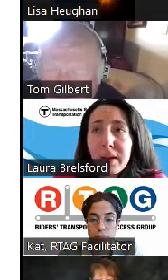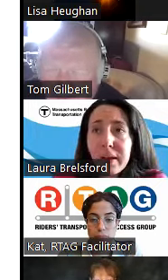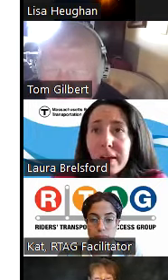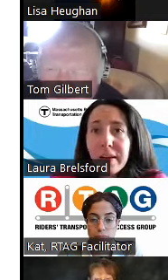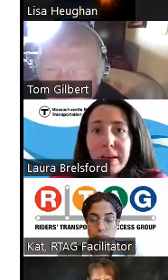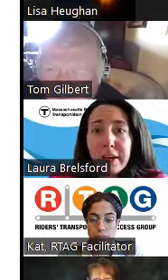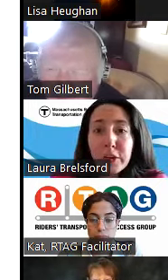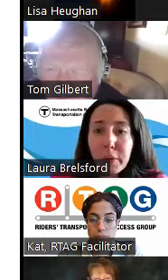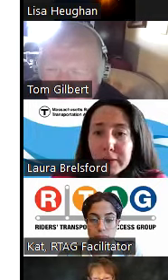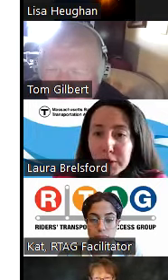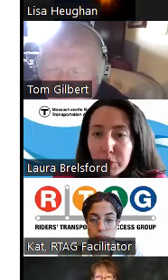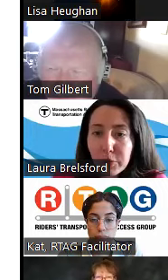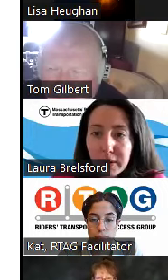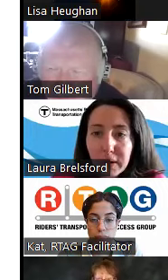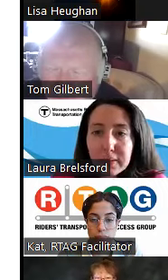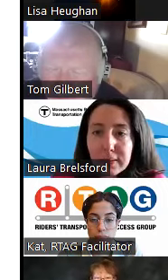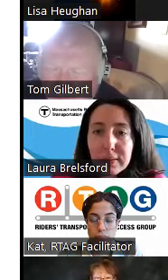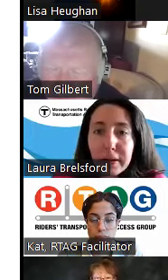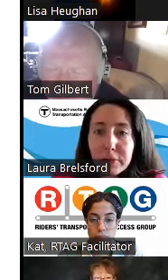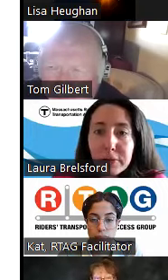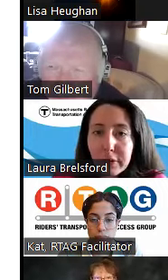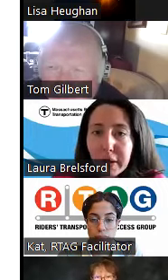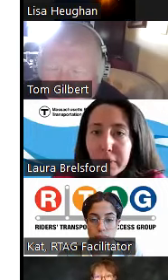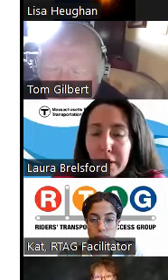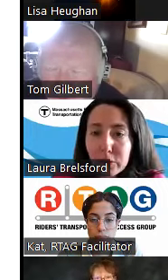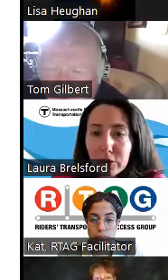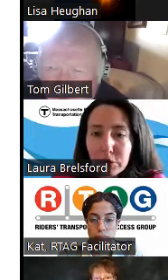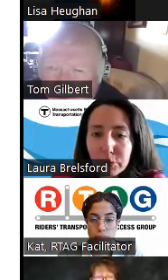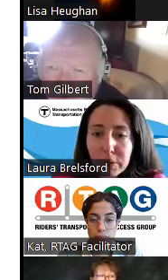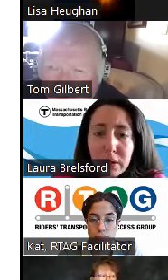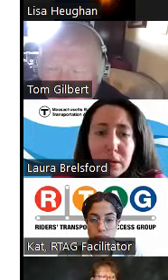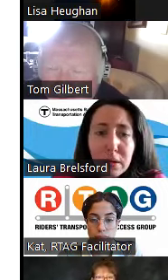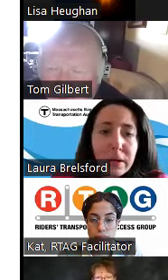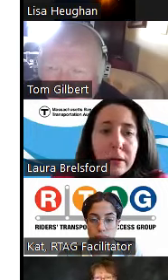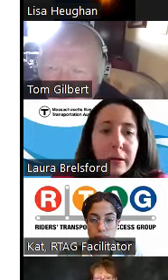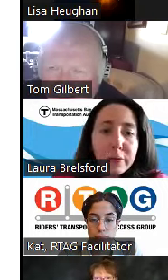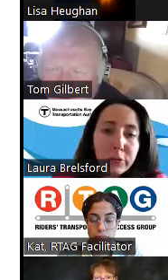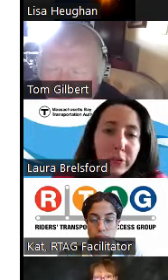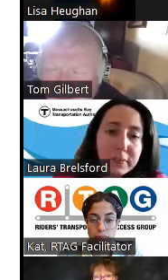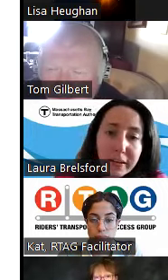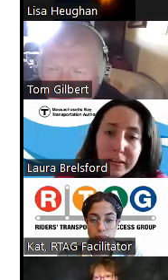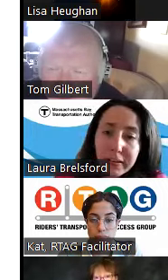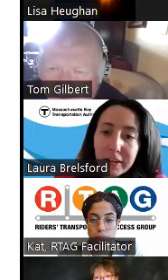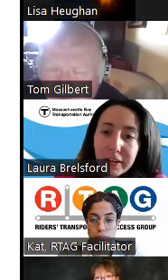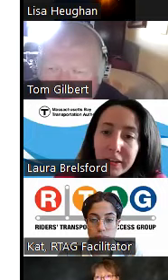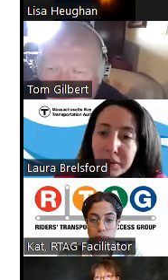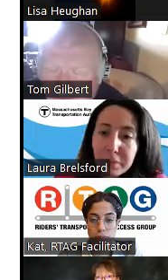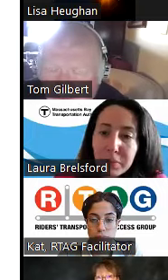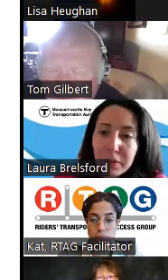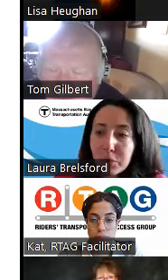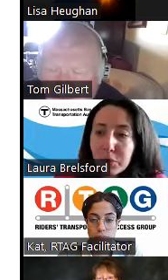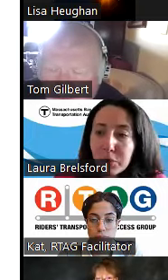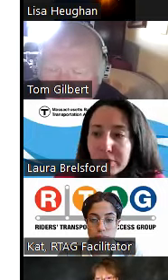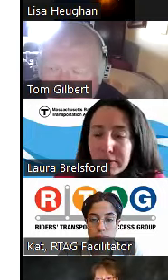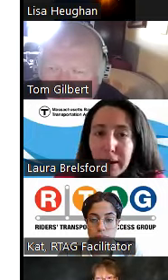to, as a community, as a society, figure out how to address. Likely,